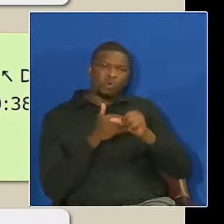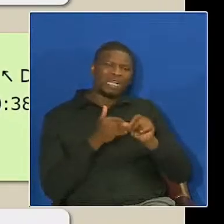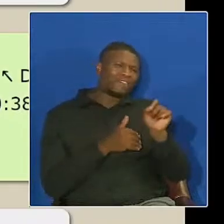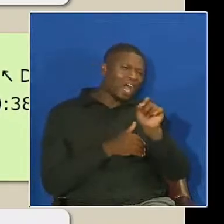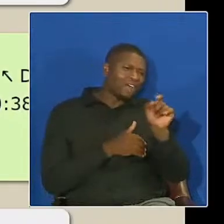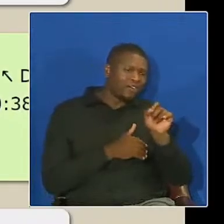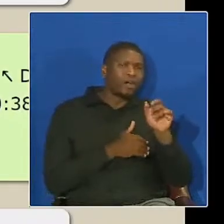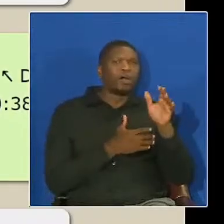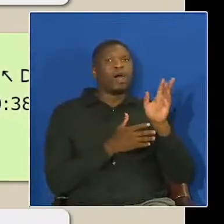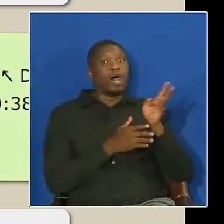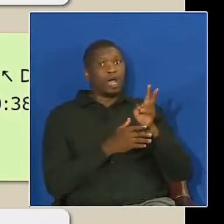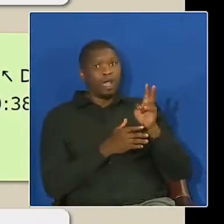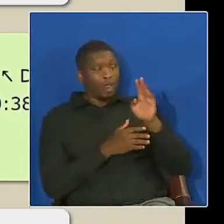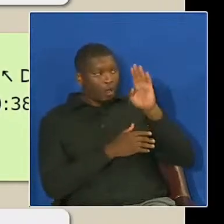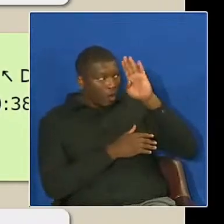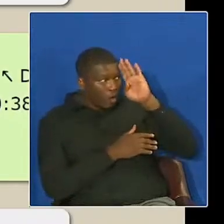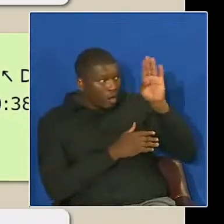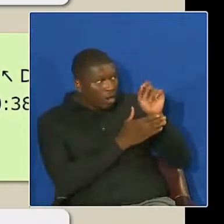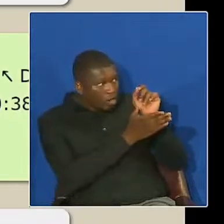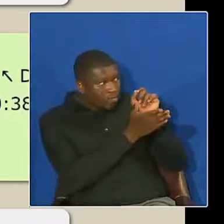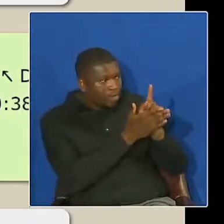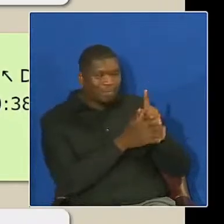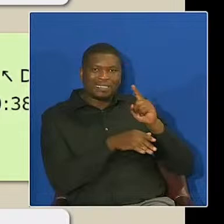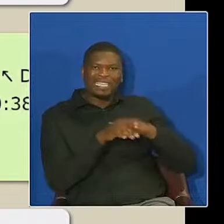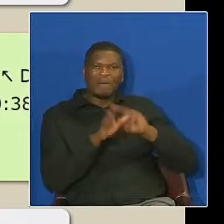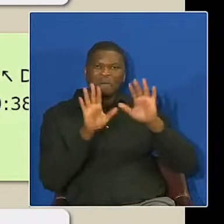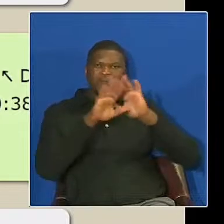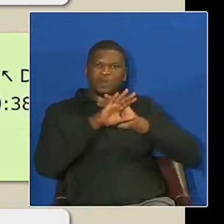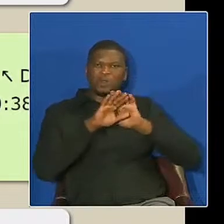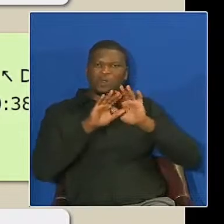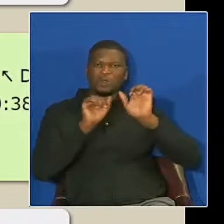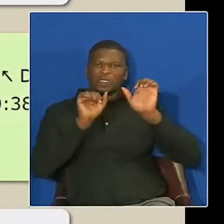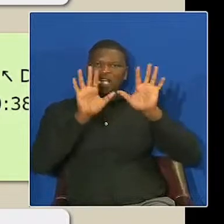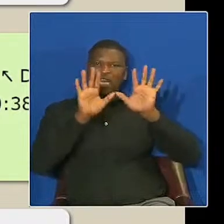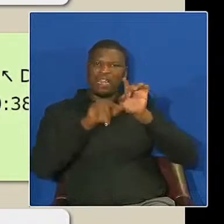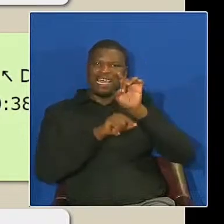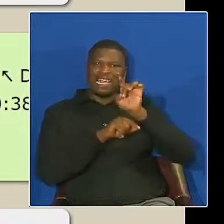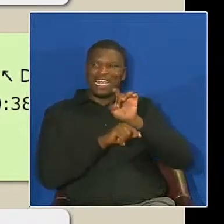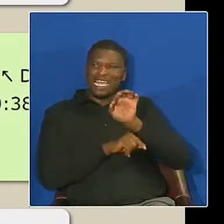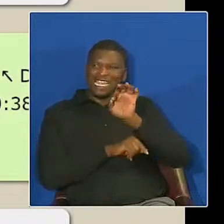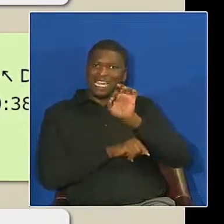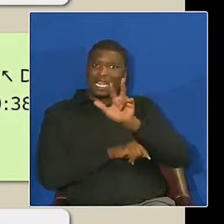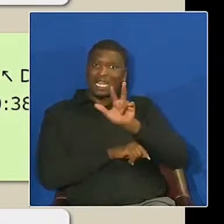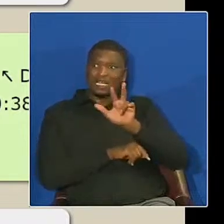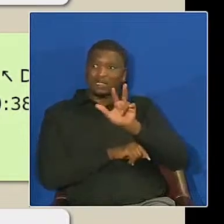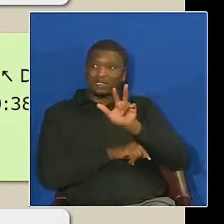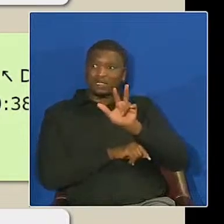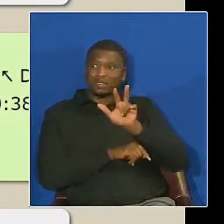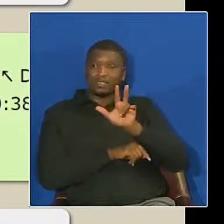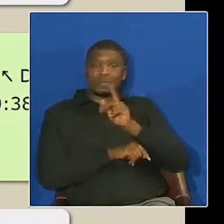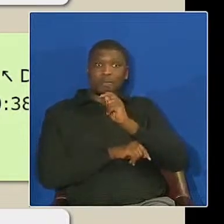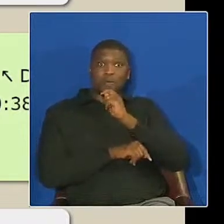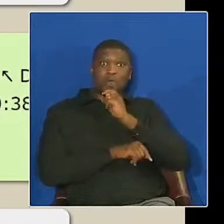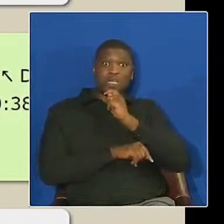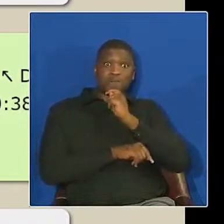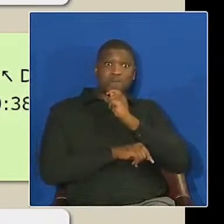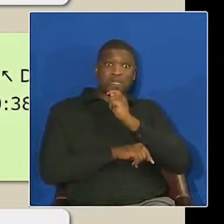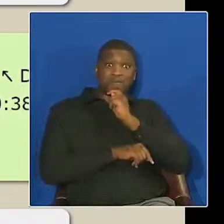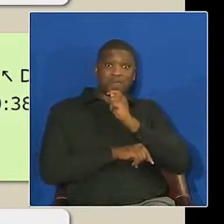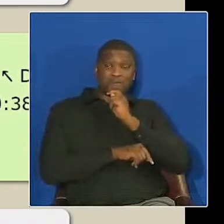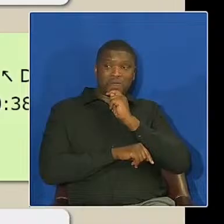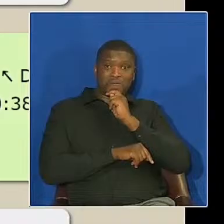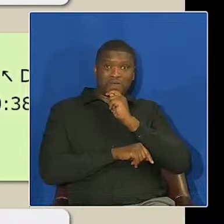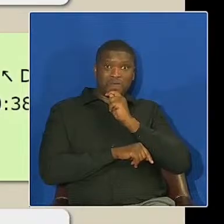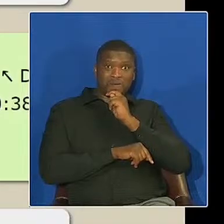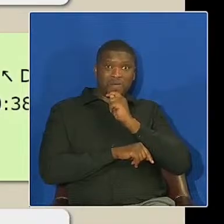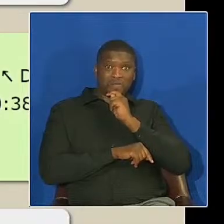with a greeting message at 10:38. good morning, how are you? On the 8th of May. On